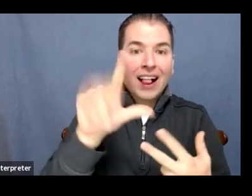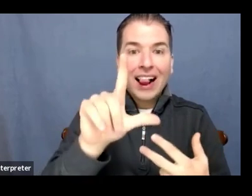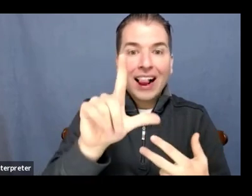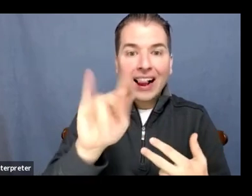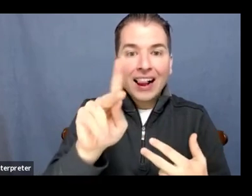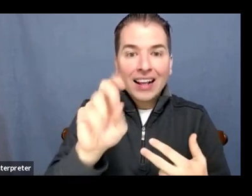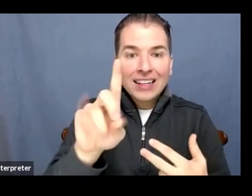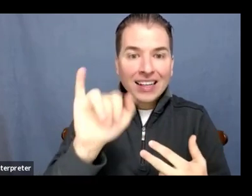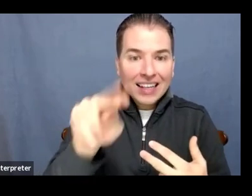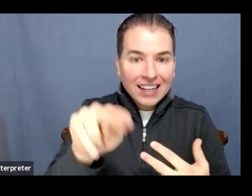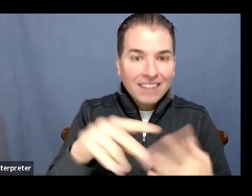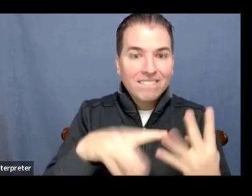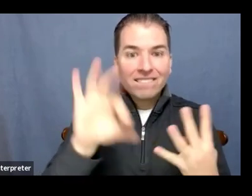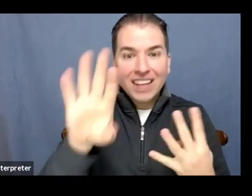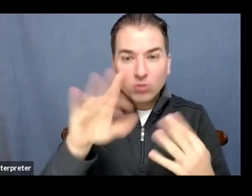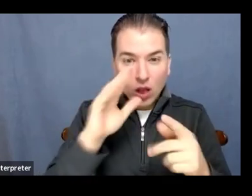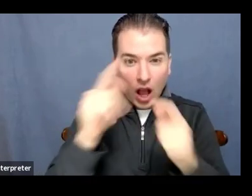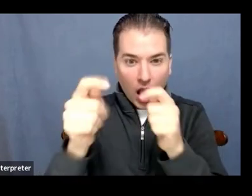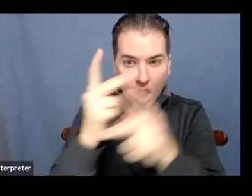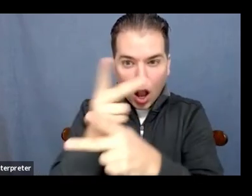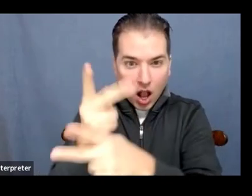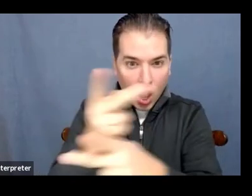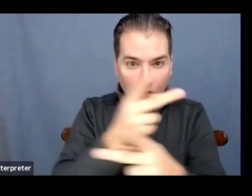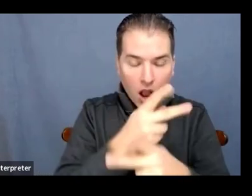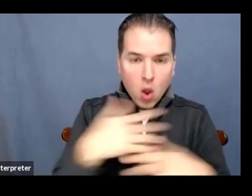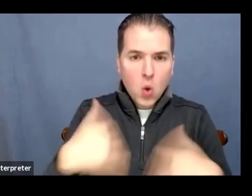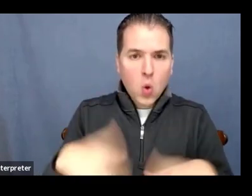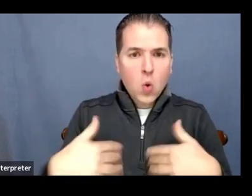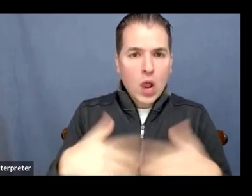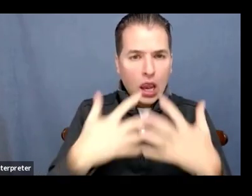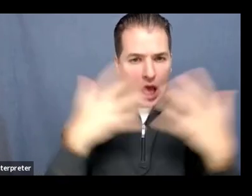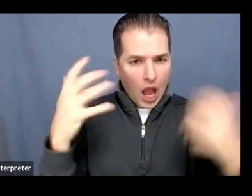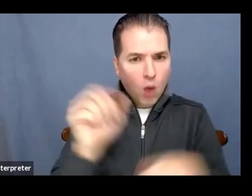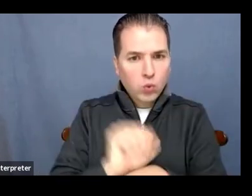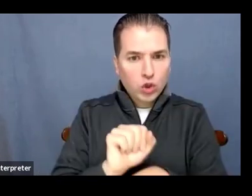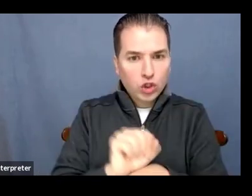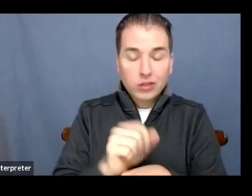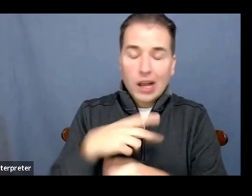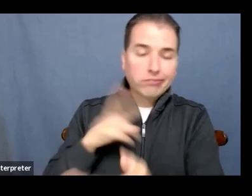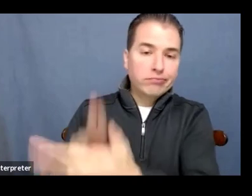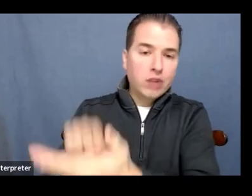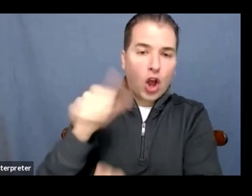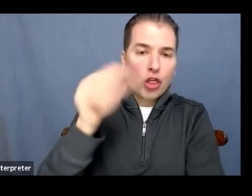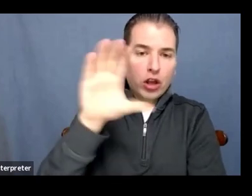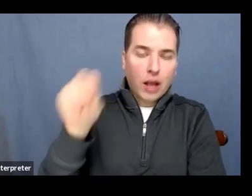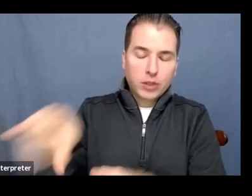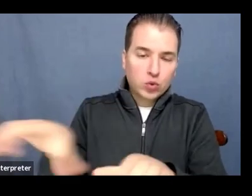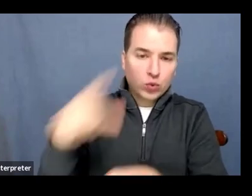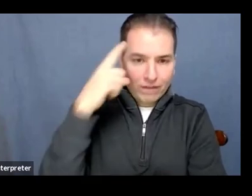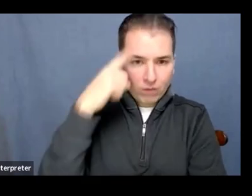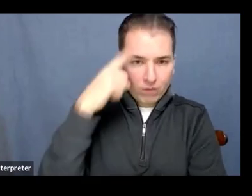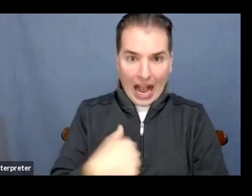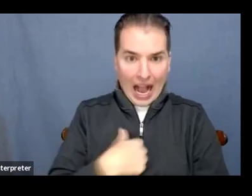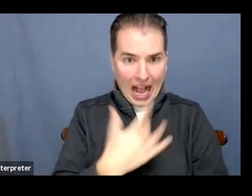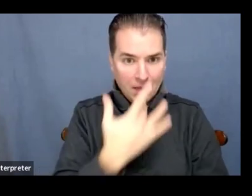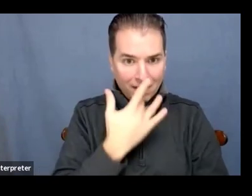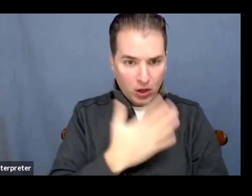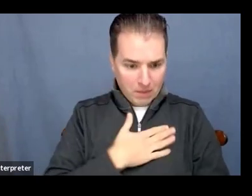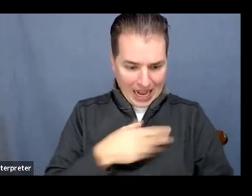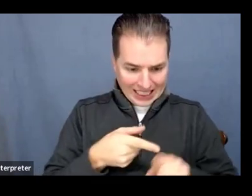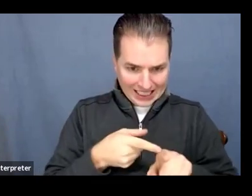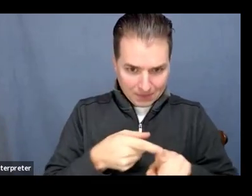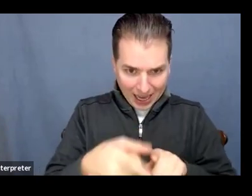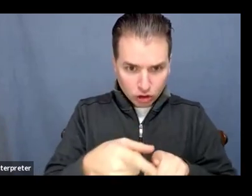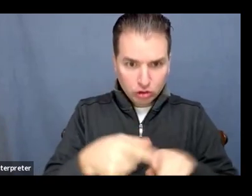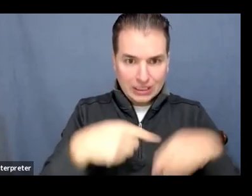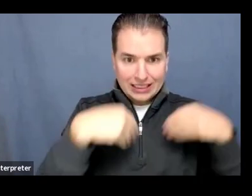that matter. It takes a focus and it takes a discipline. And, you know, quite frankly, most business owners want to do what they do. They want to work on